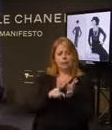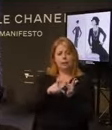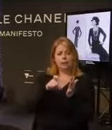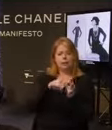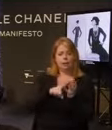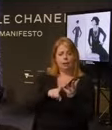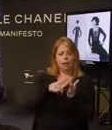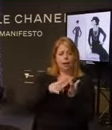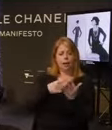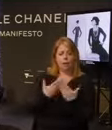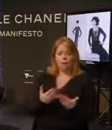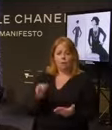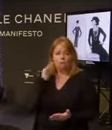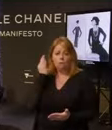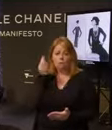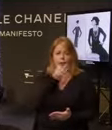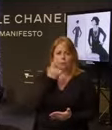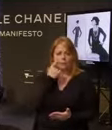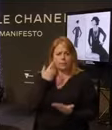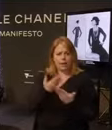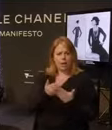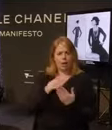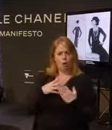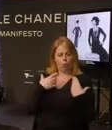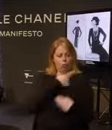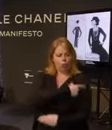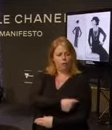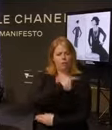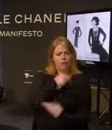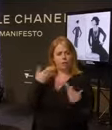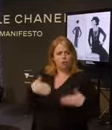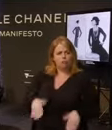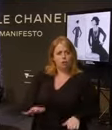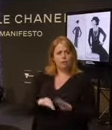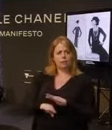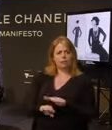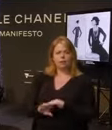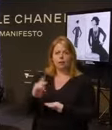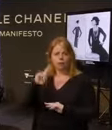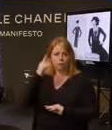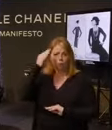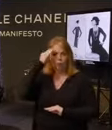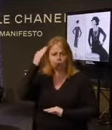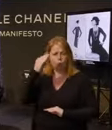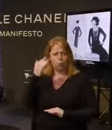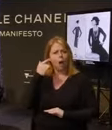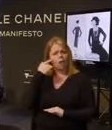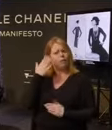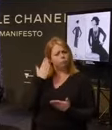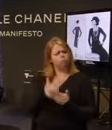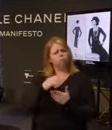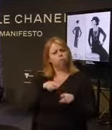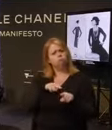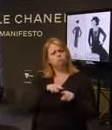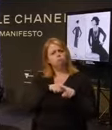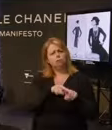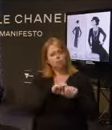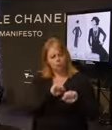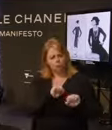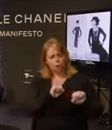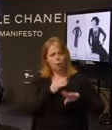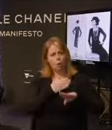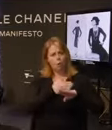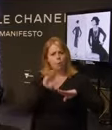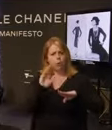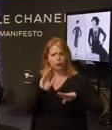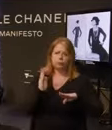quite incredible feathered dress as well in that first room. I think it still adheres to some of her